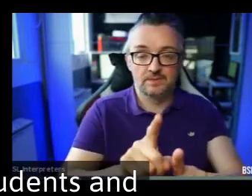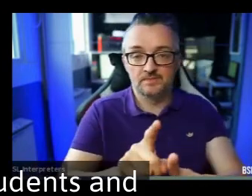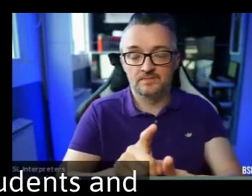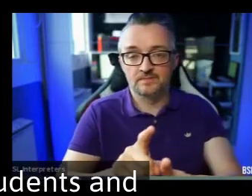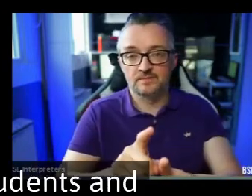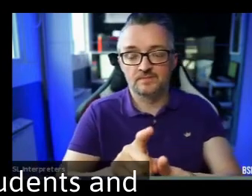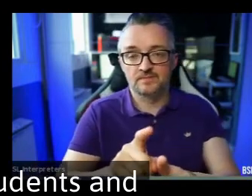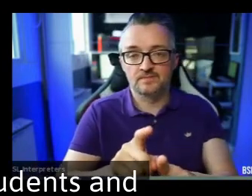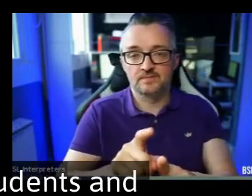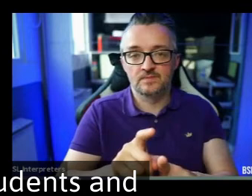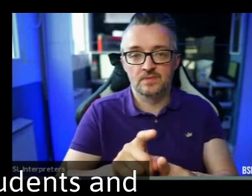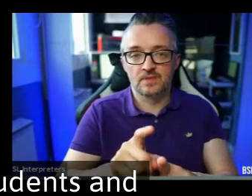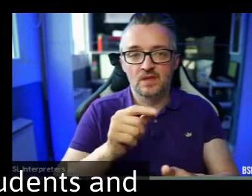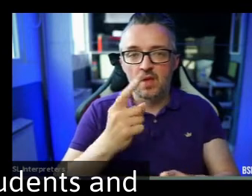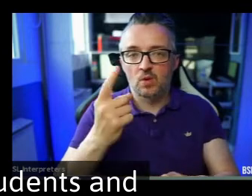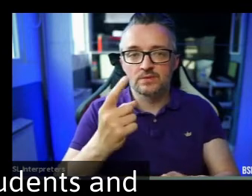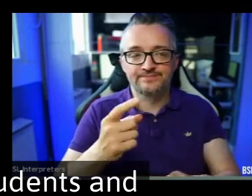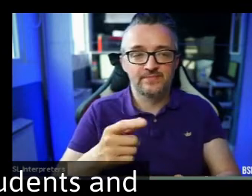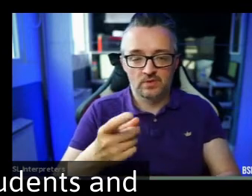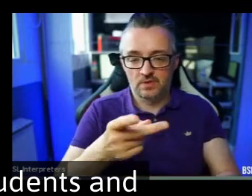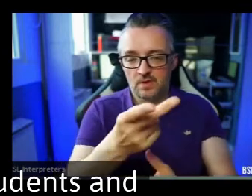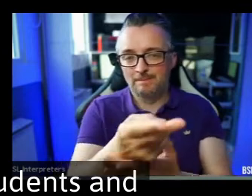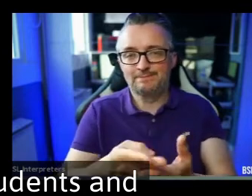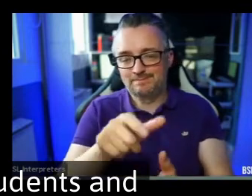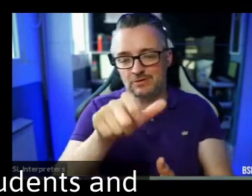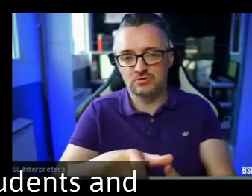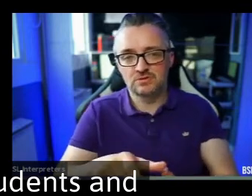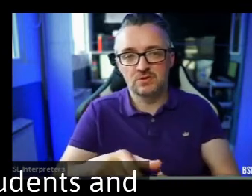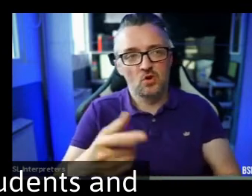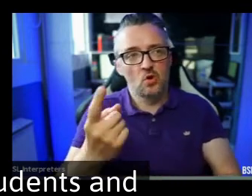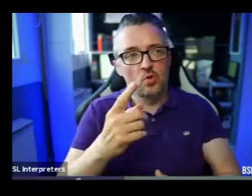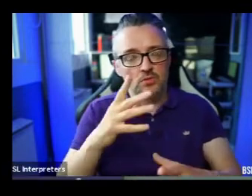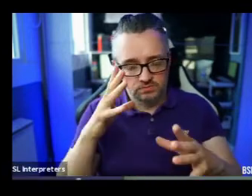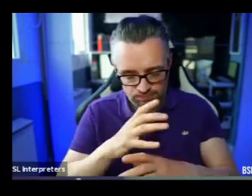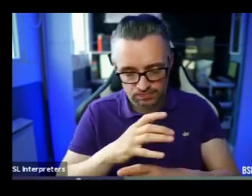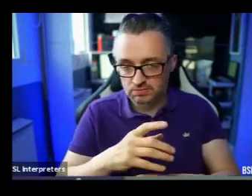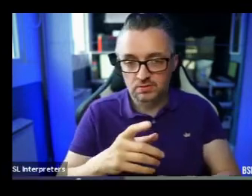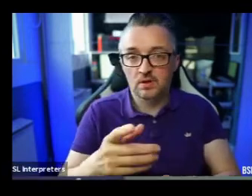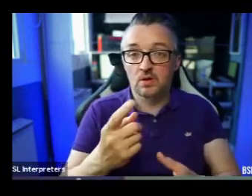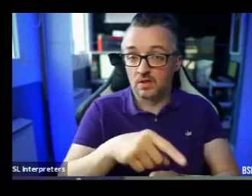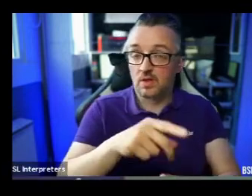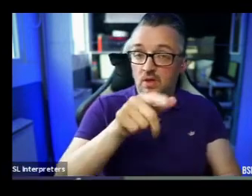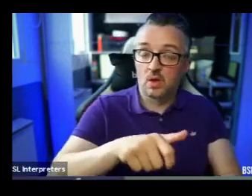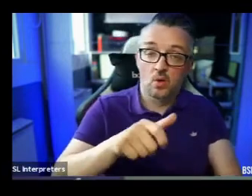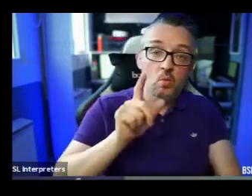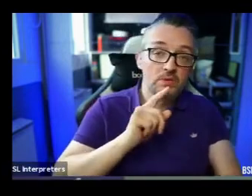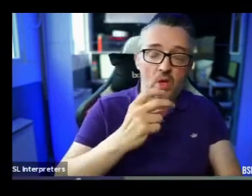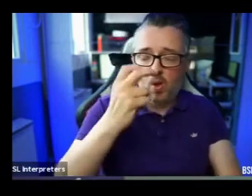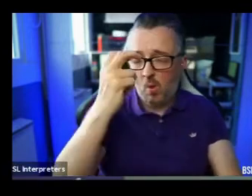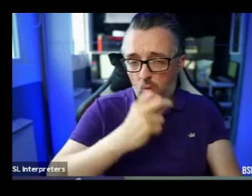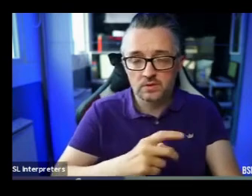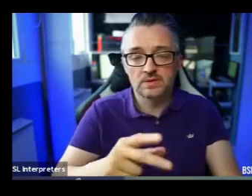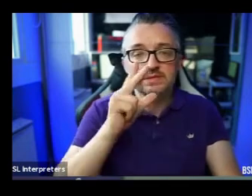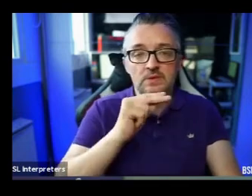students into it, said, bring me to the dullest patient on the unit. And they said, we know who that is. So this is an